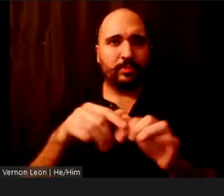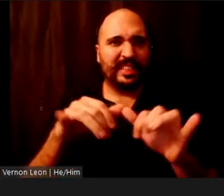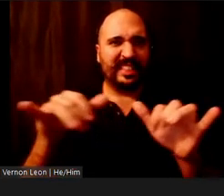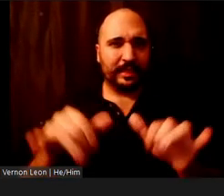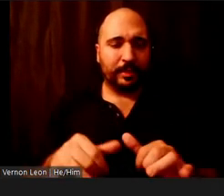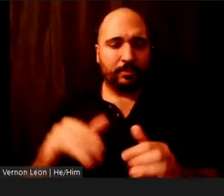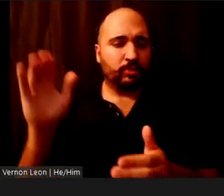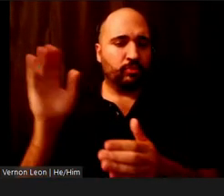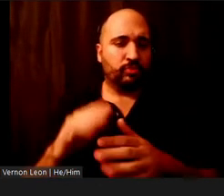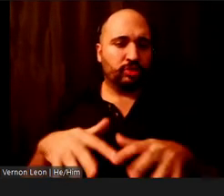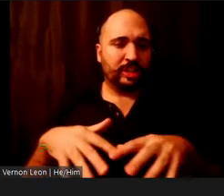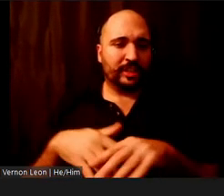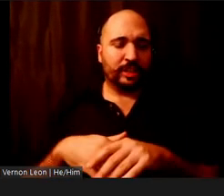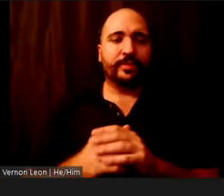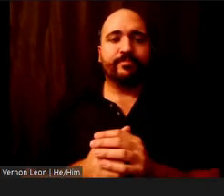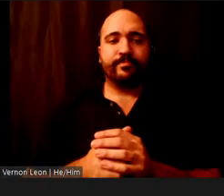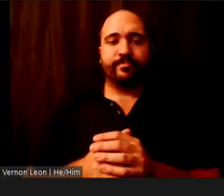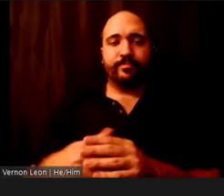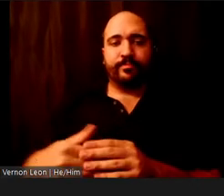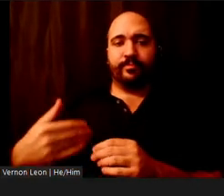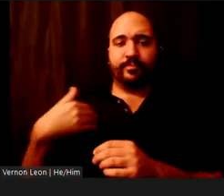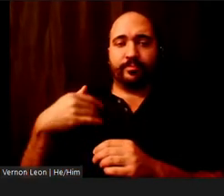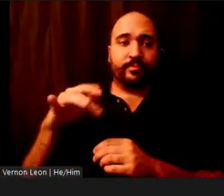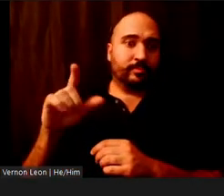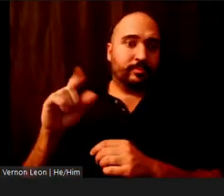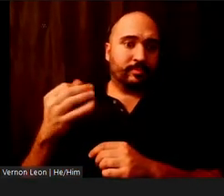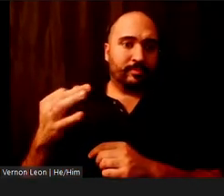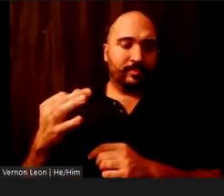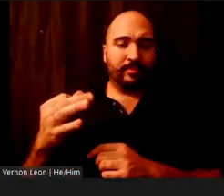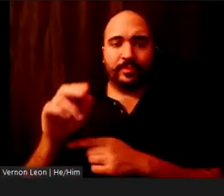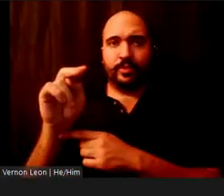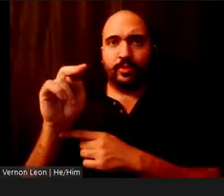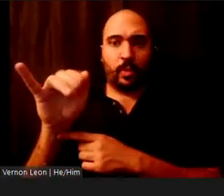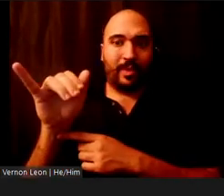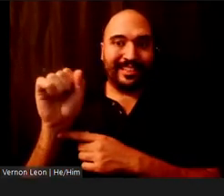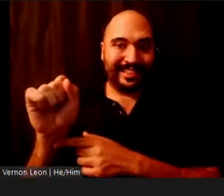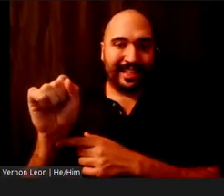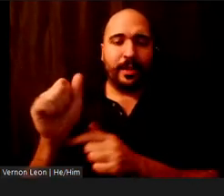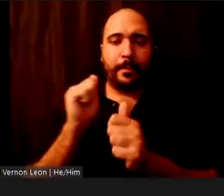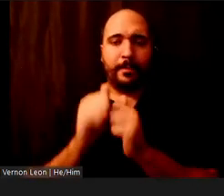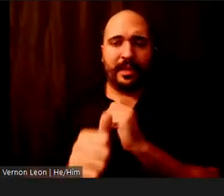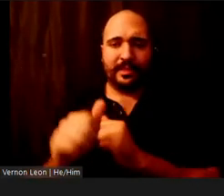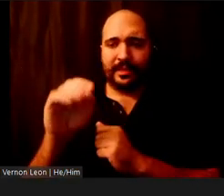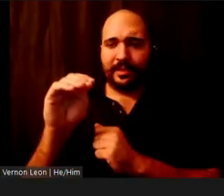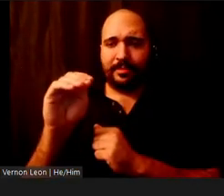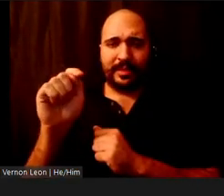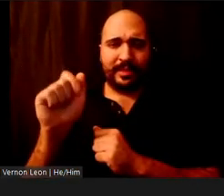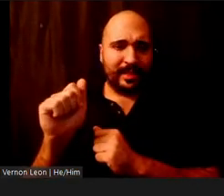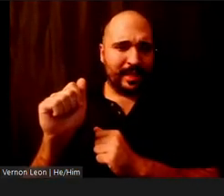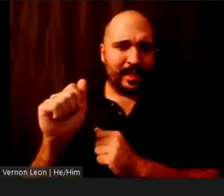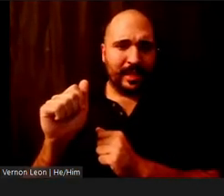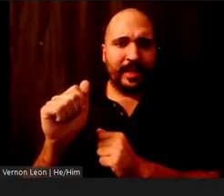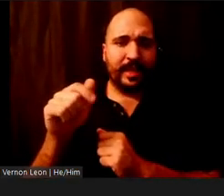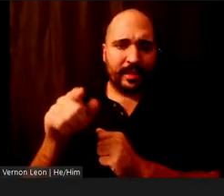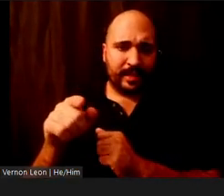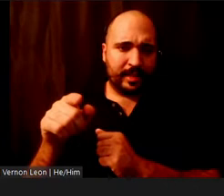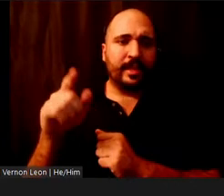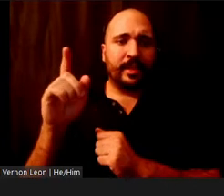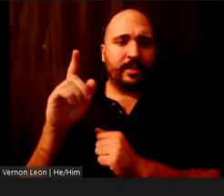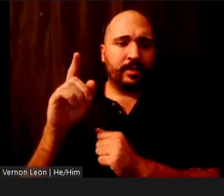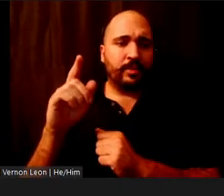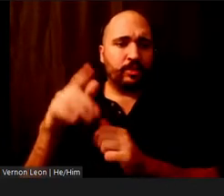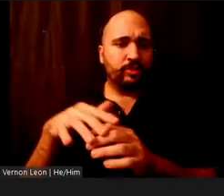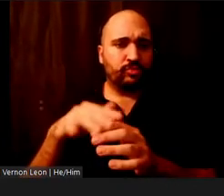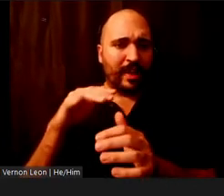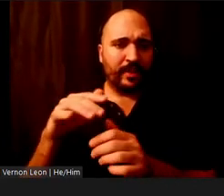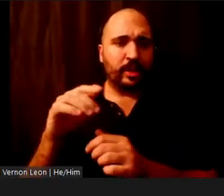In April 2019, the New York State Legislature passed the MTA Reform and Traffic Mobility Act. If approved by the